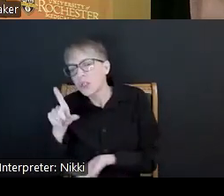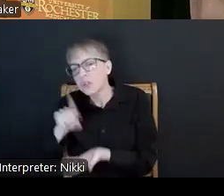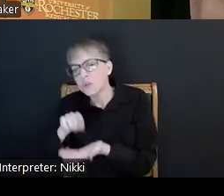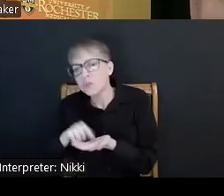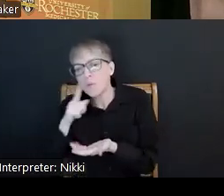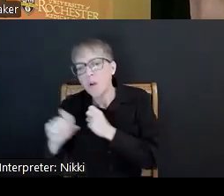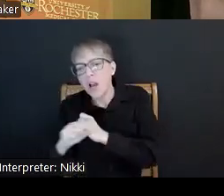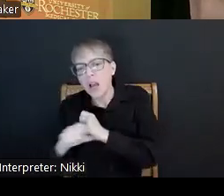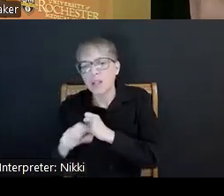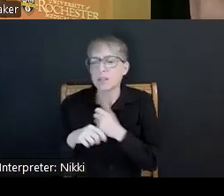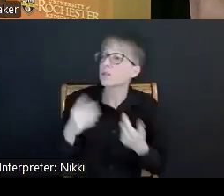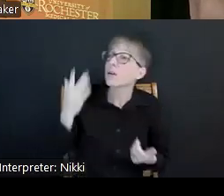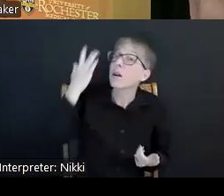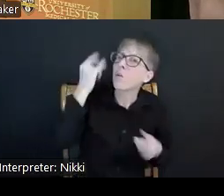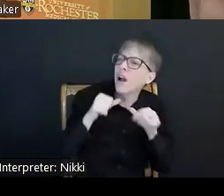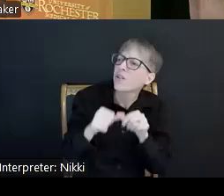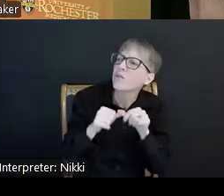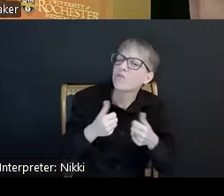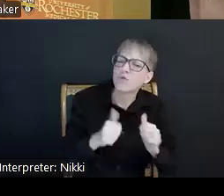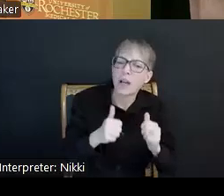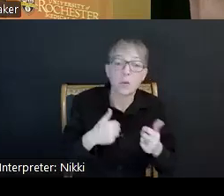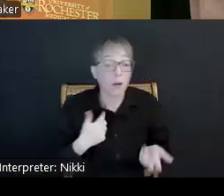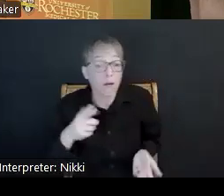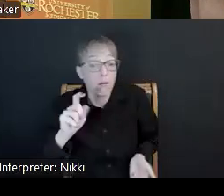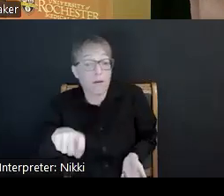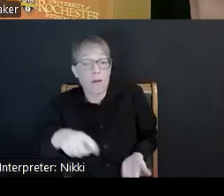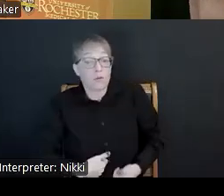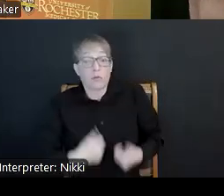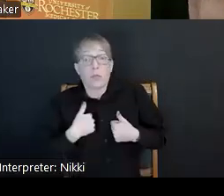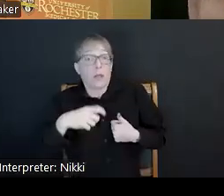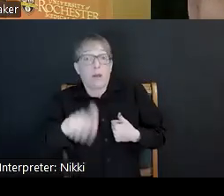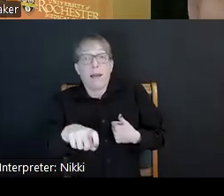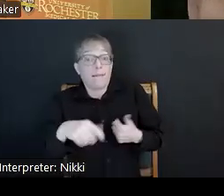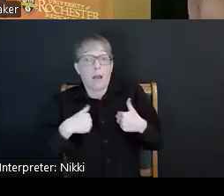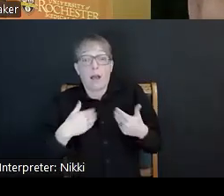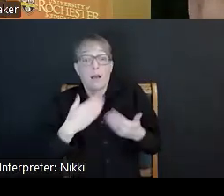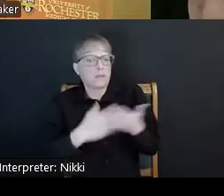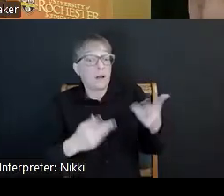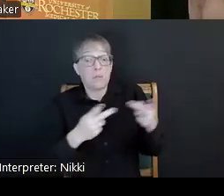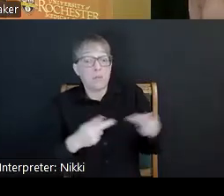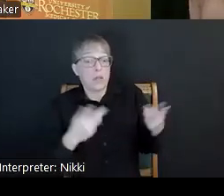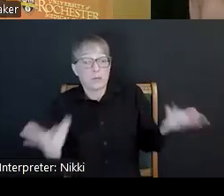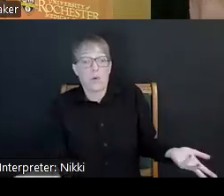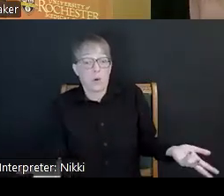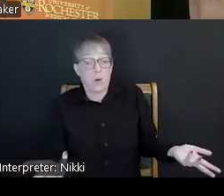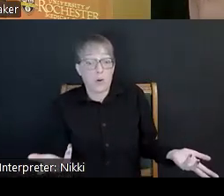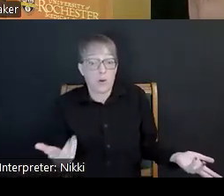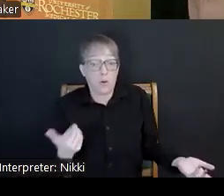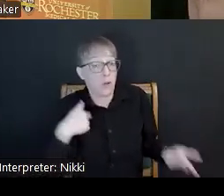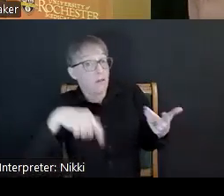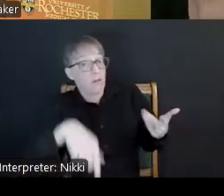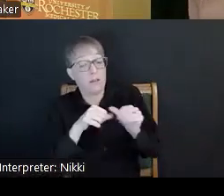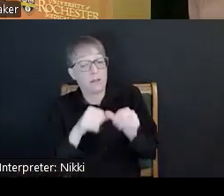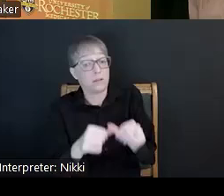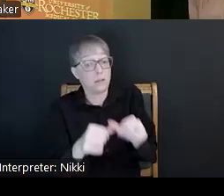on trying? I got a real someplace and working. But we afraid of those things. Yeah, if you just keep going and continue, I don't know